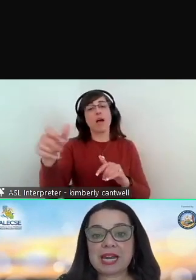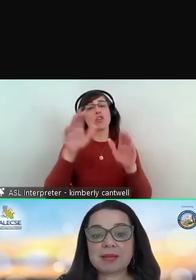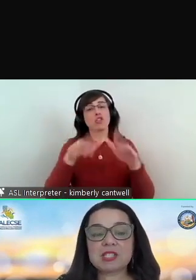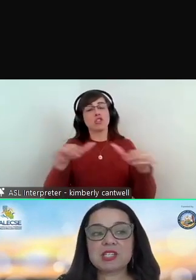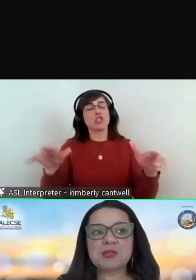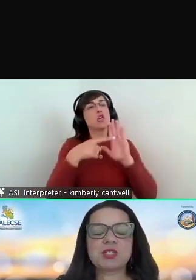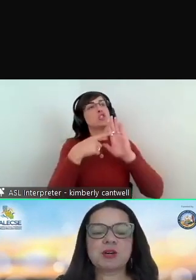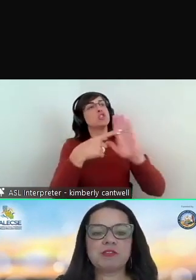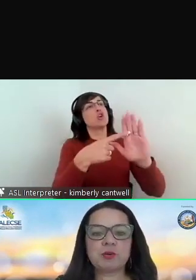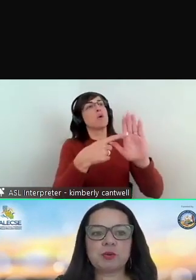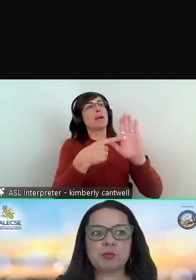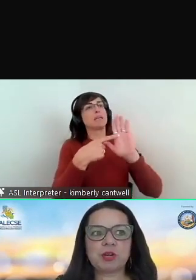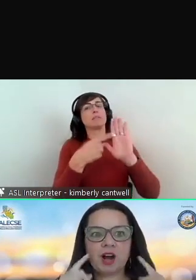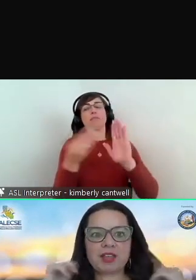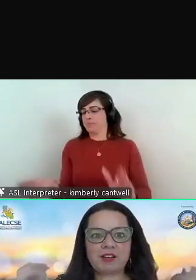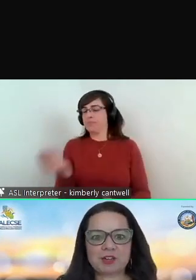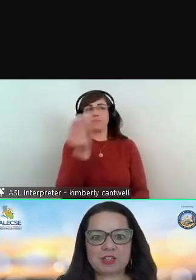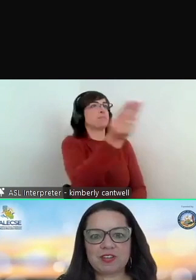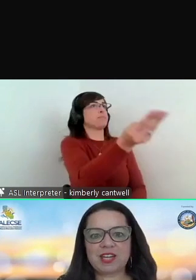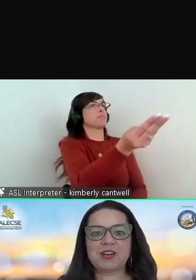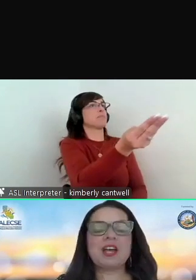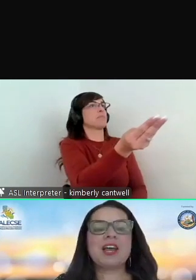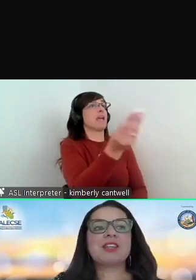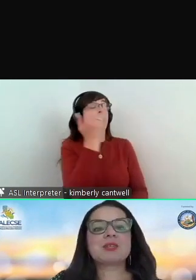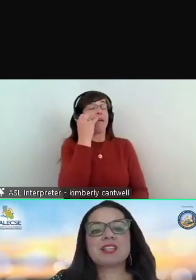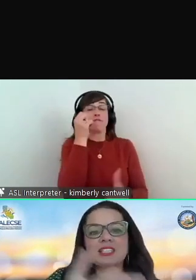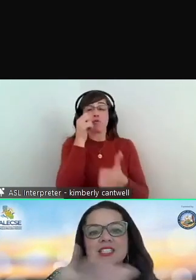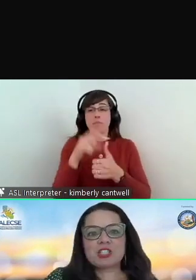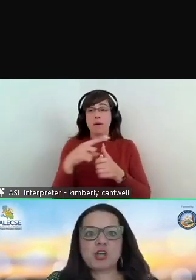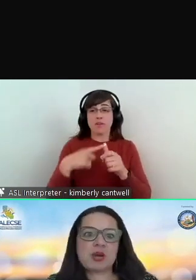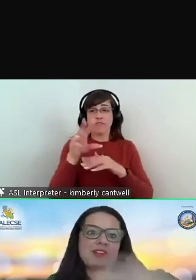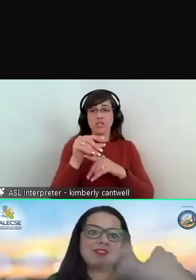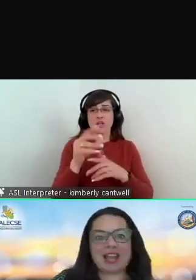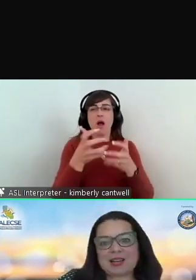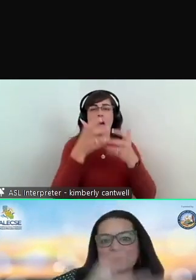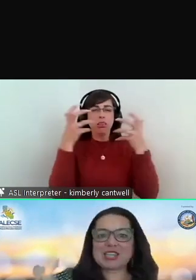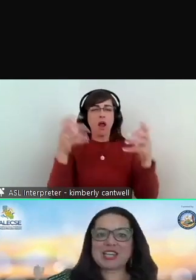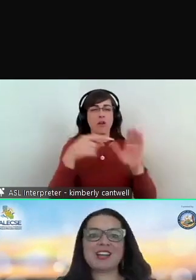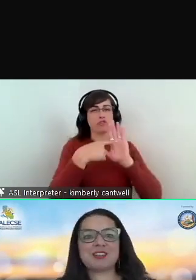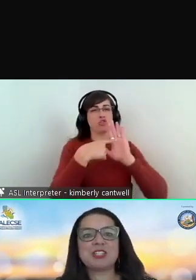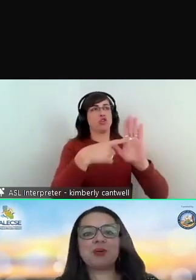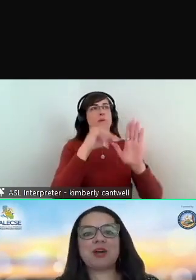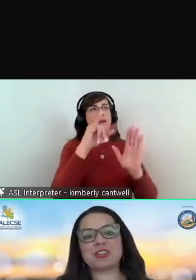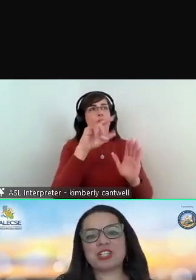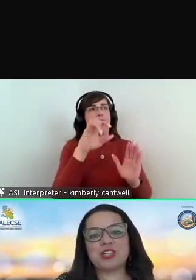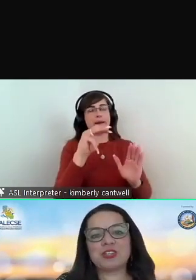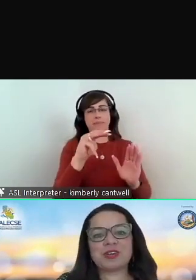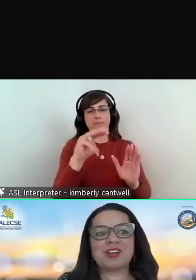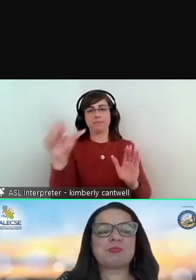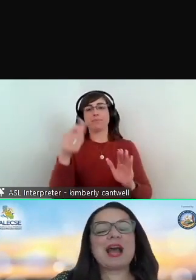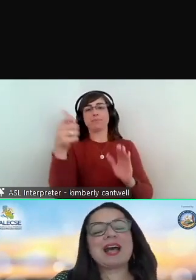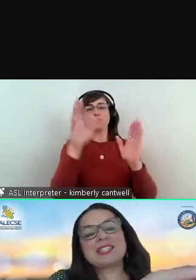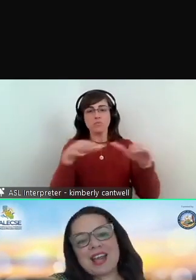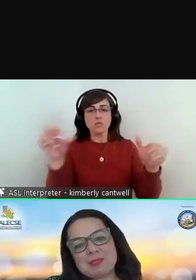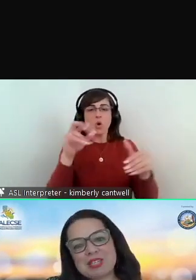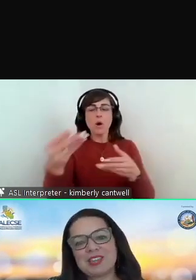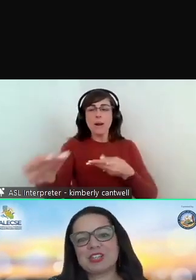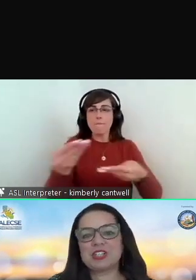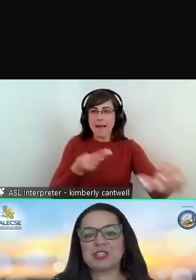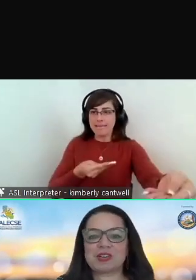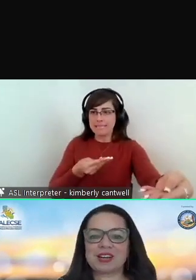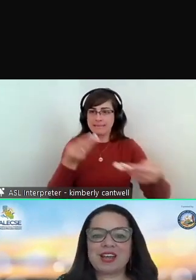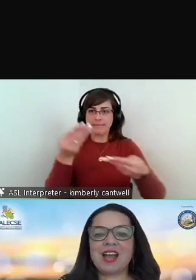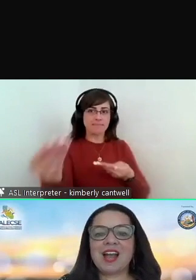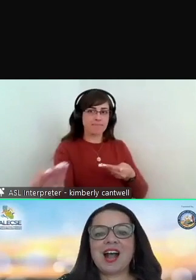showing items to you. So if you recall that first video, there was lots of showing of items to other children or passing items to